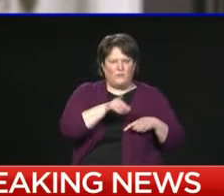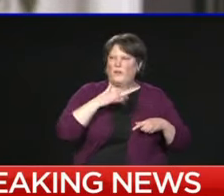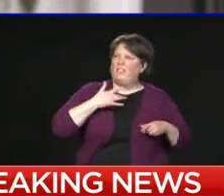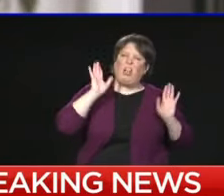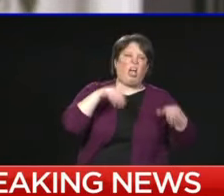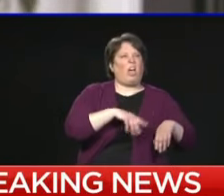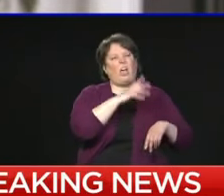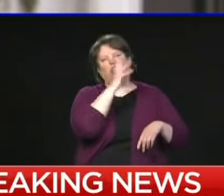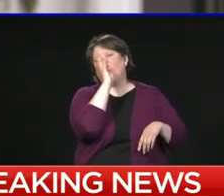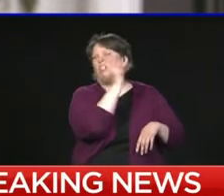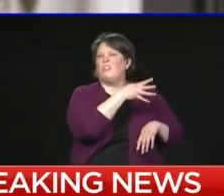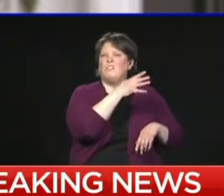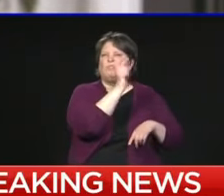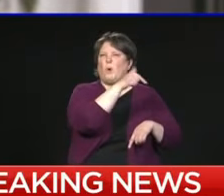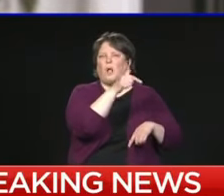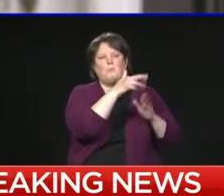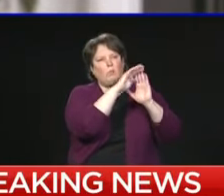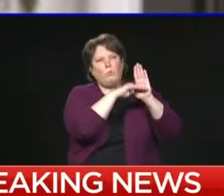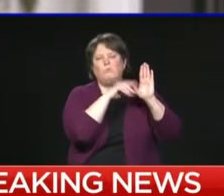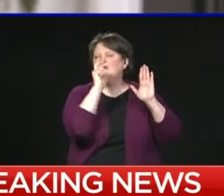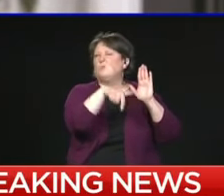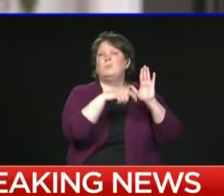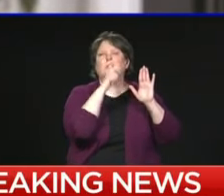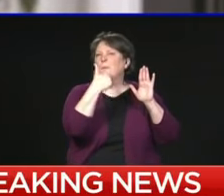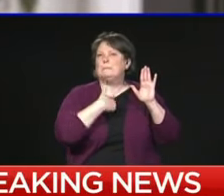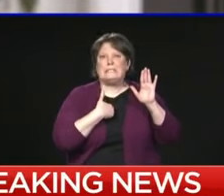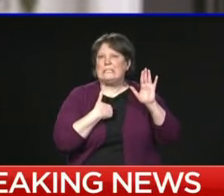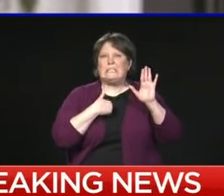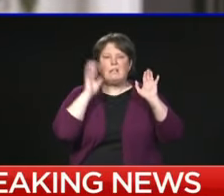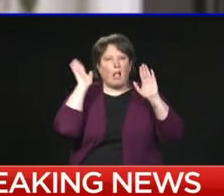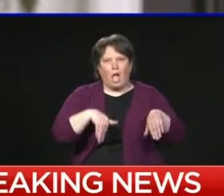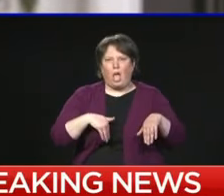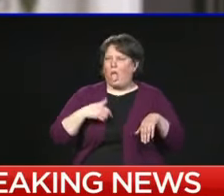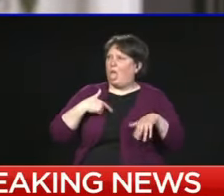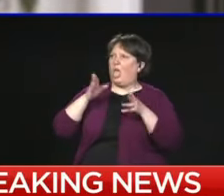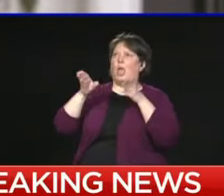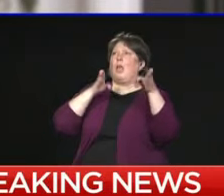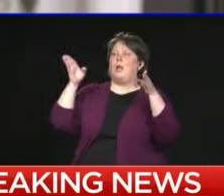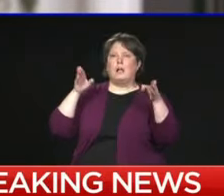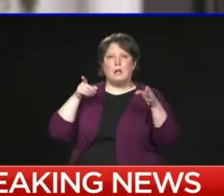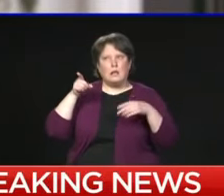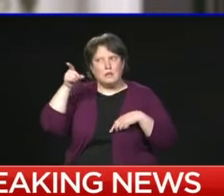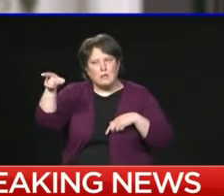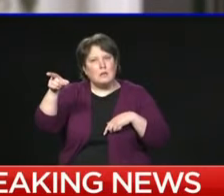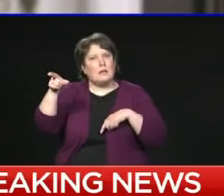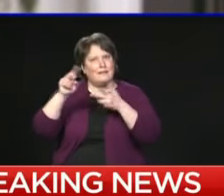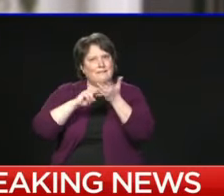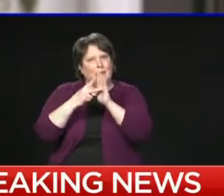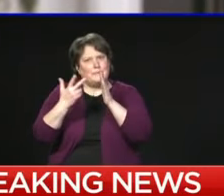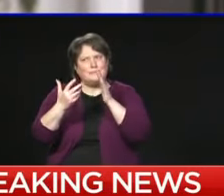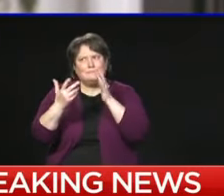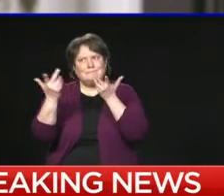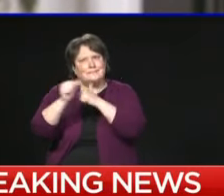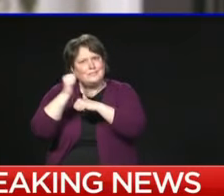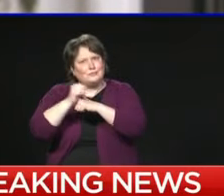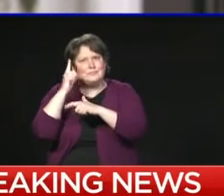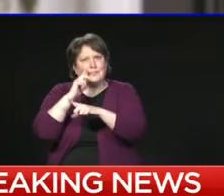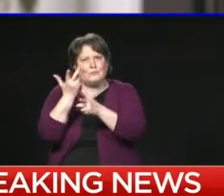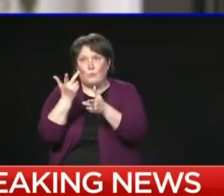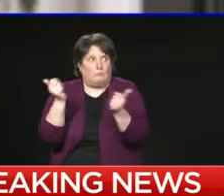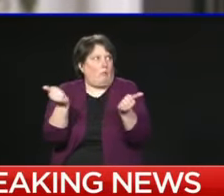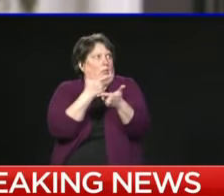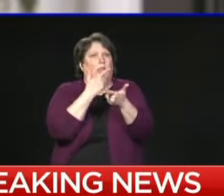health crisis of its history. People who keep receiving friends for dinner and who keep socializing put